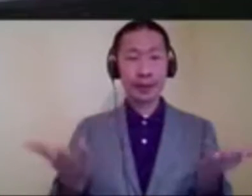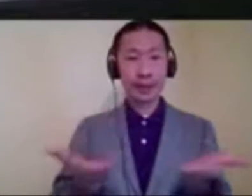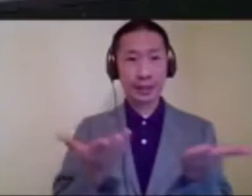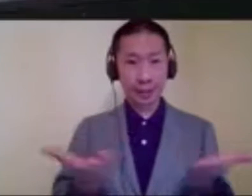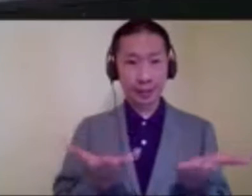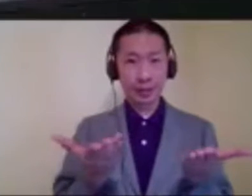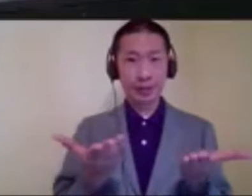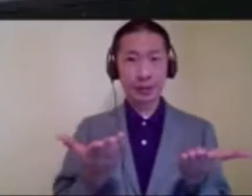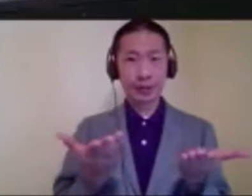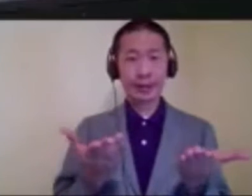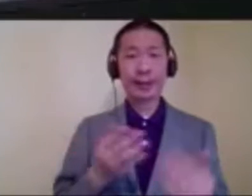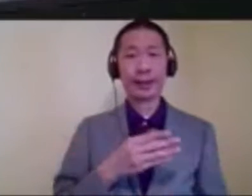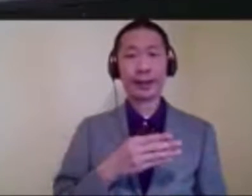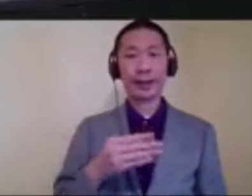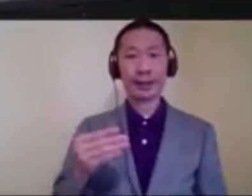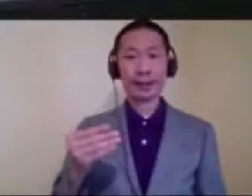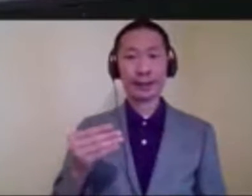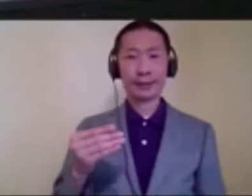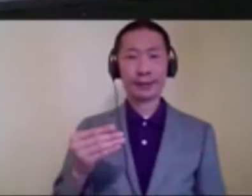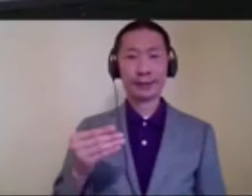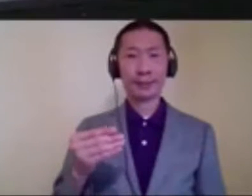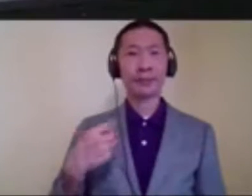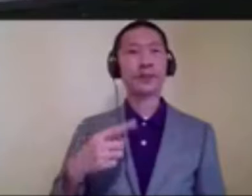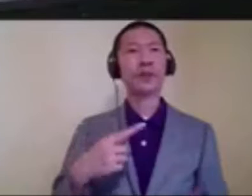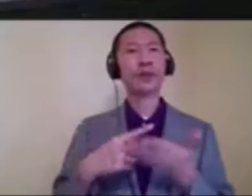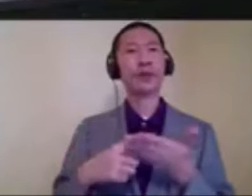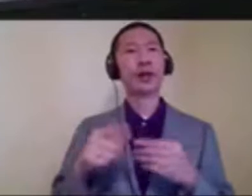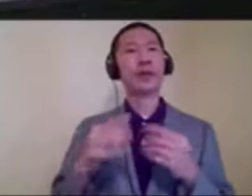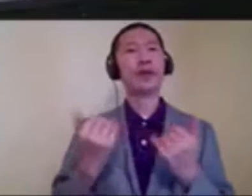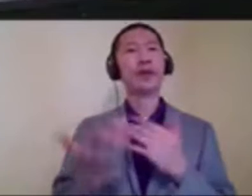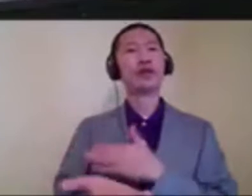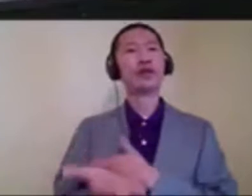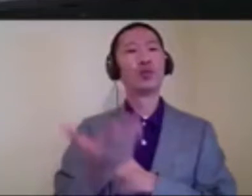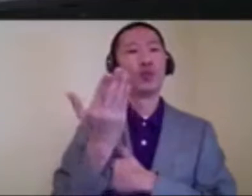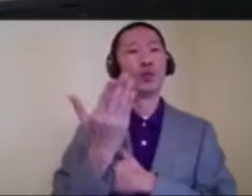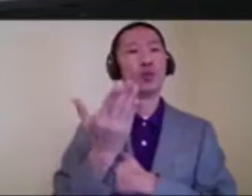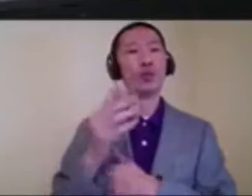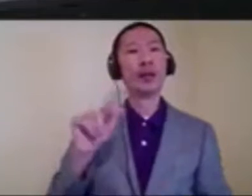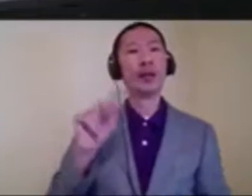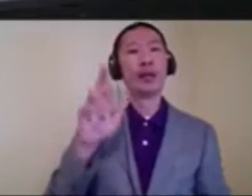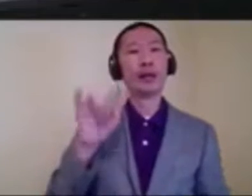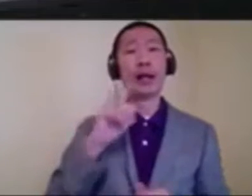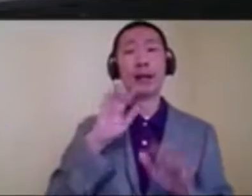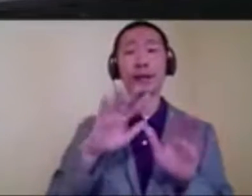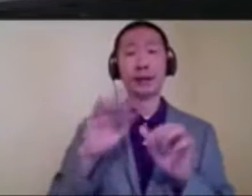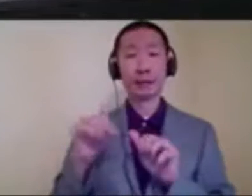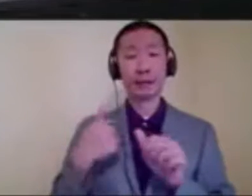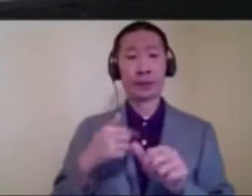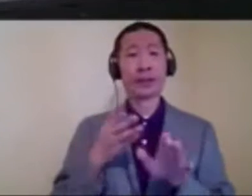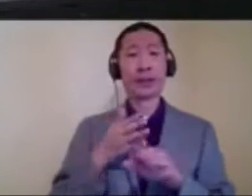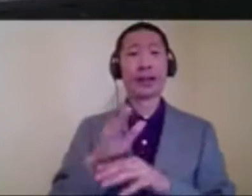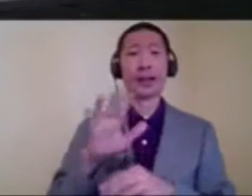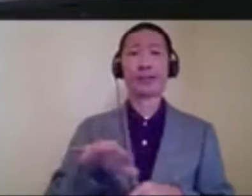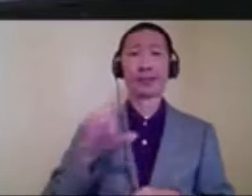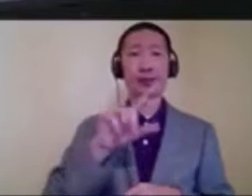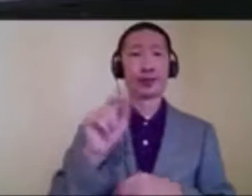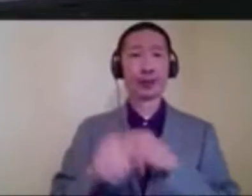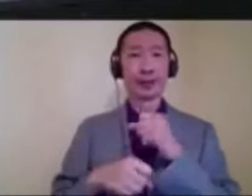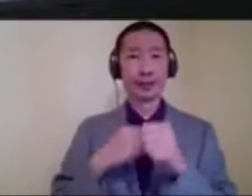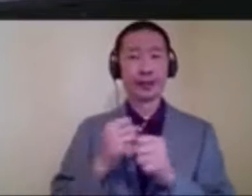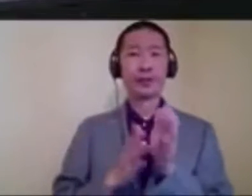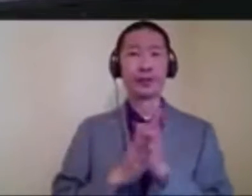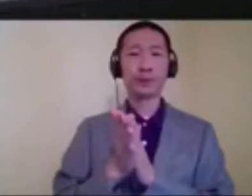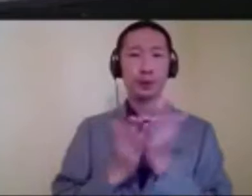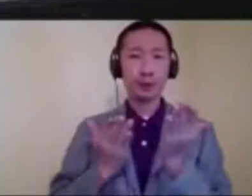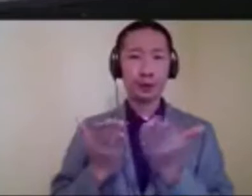And, you know, we talked about this morning, Larry is leaving us after 20-something years of dedicated service